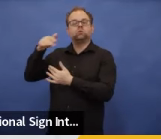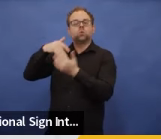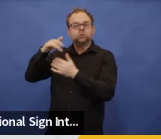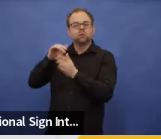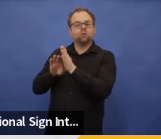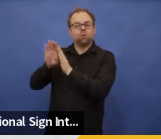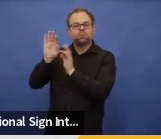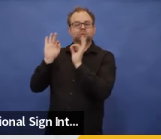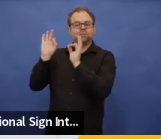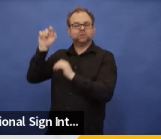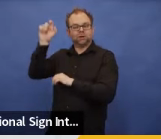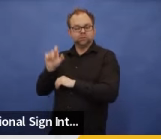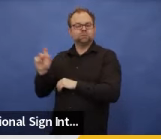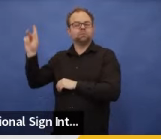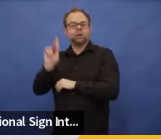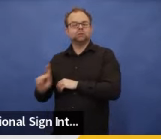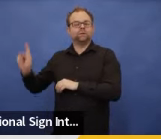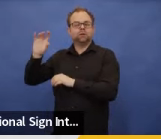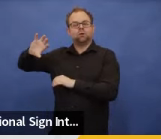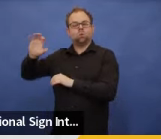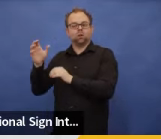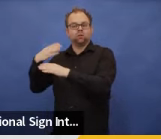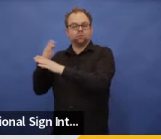And he will talk about the experience in Brazil.